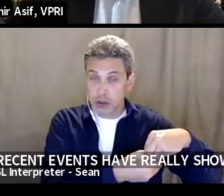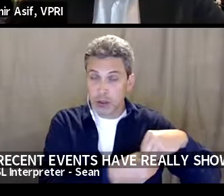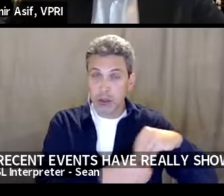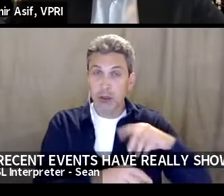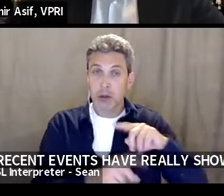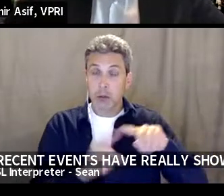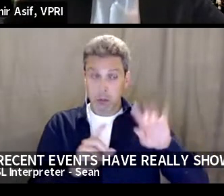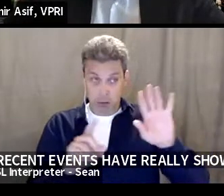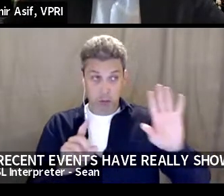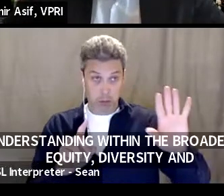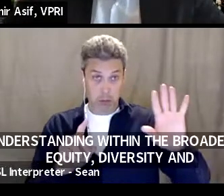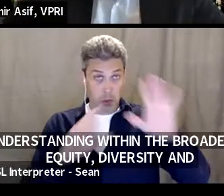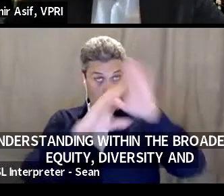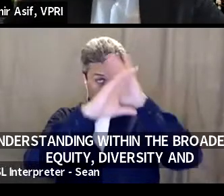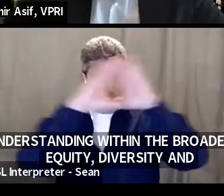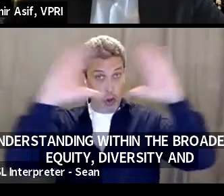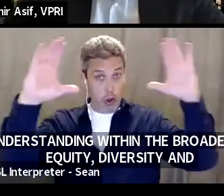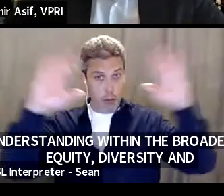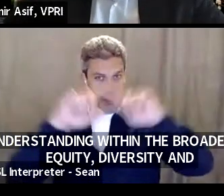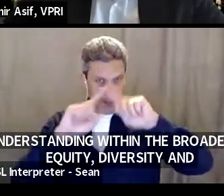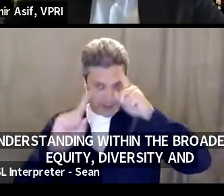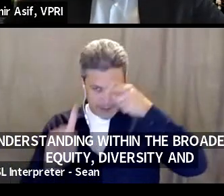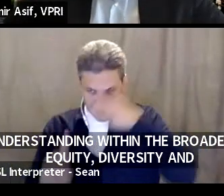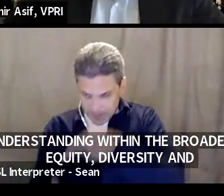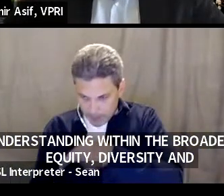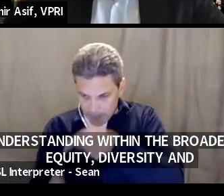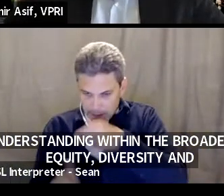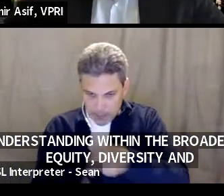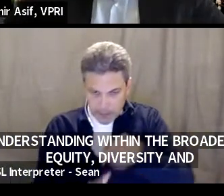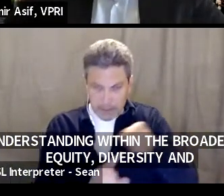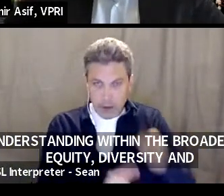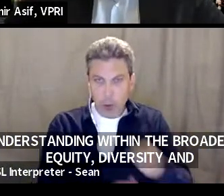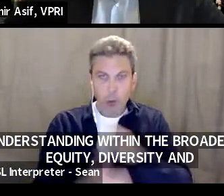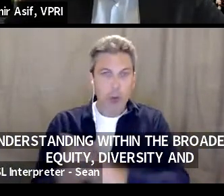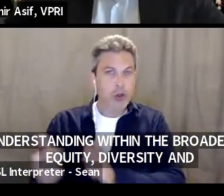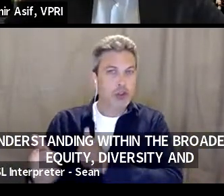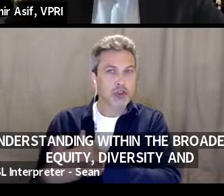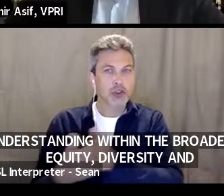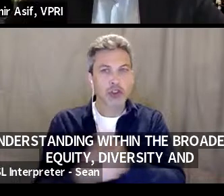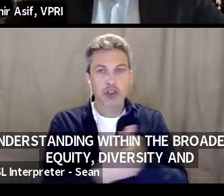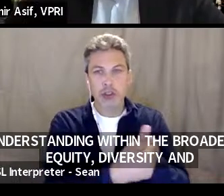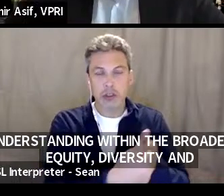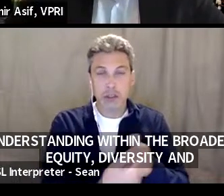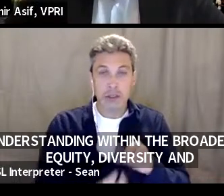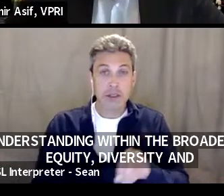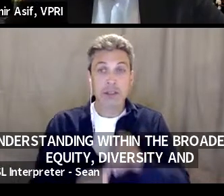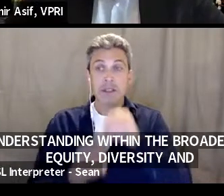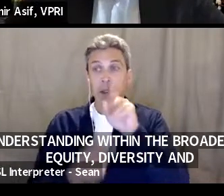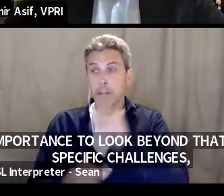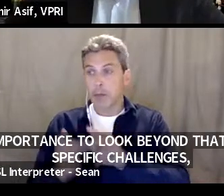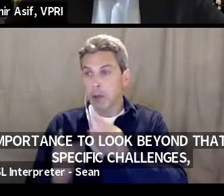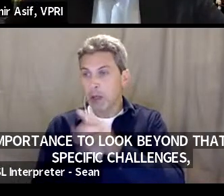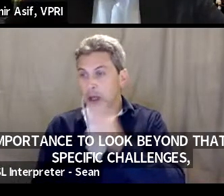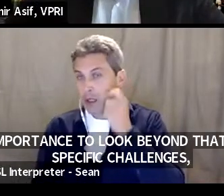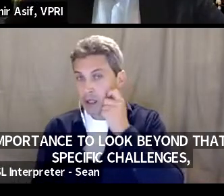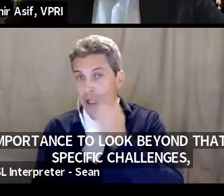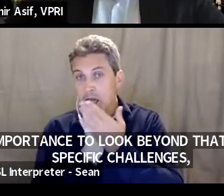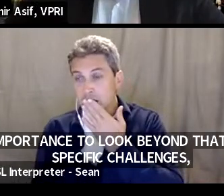specific challenges, especially I would say in that category of visible minority, how